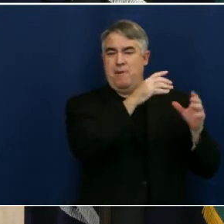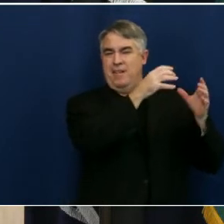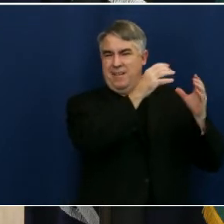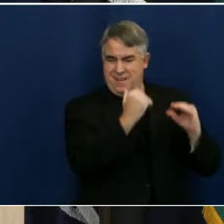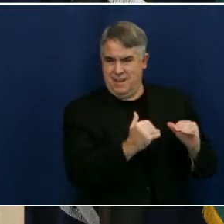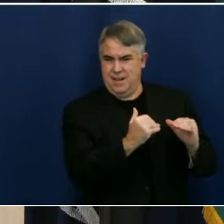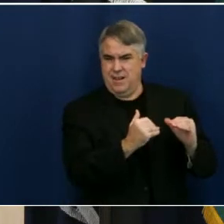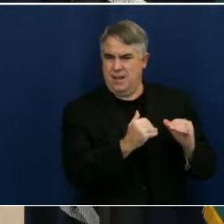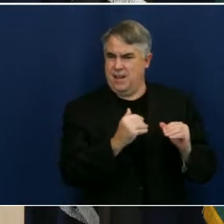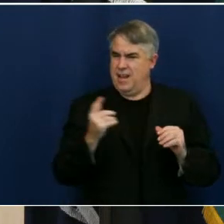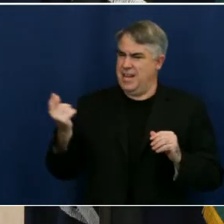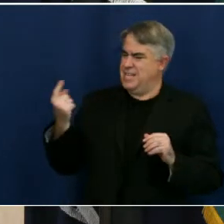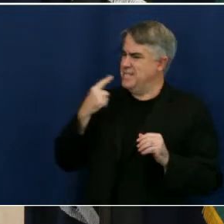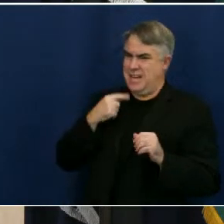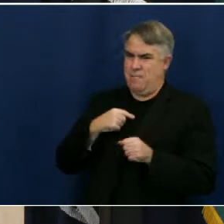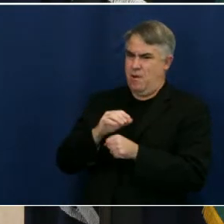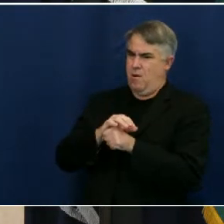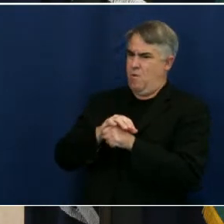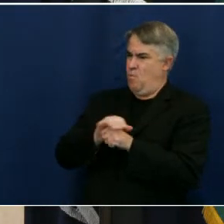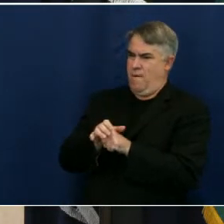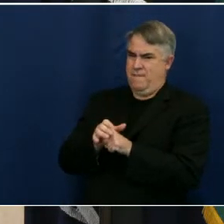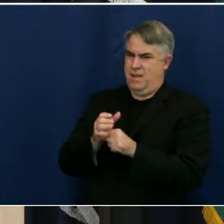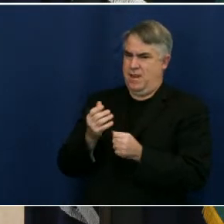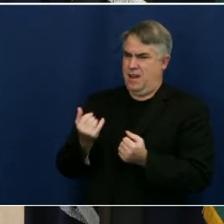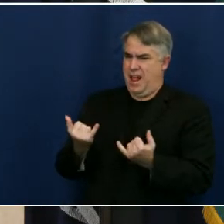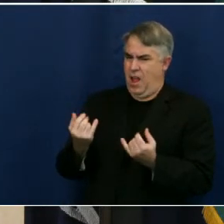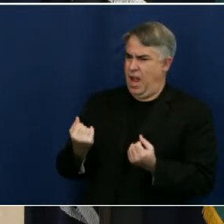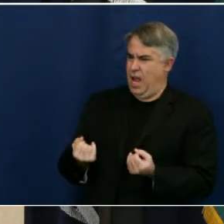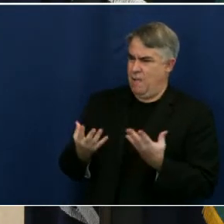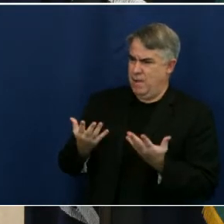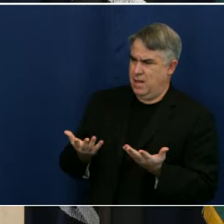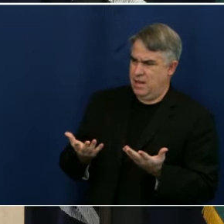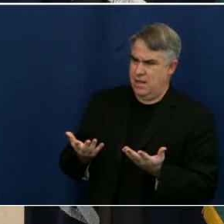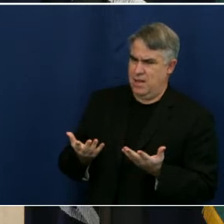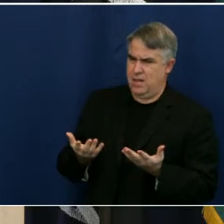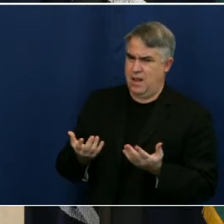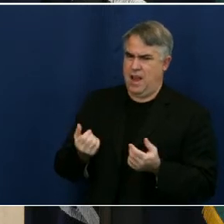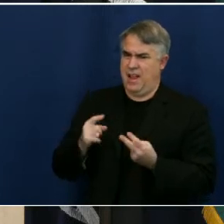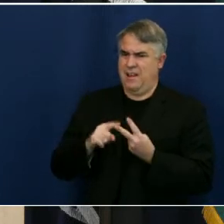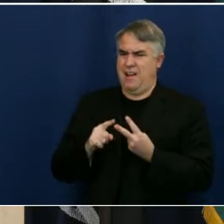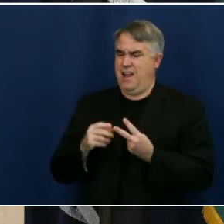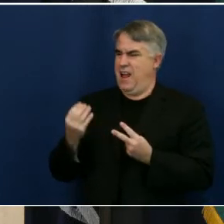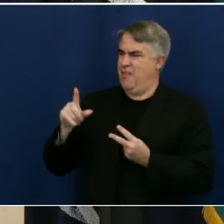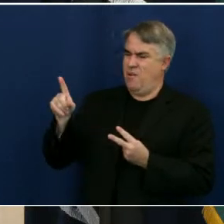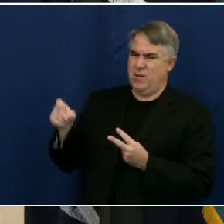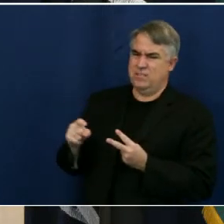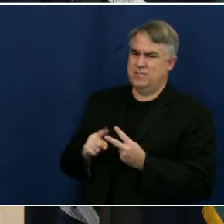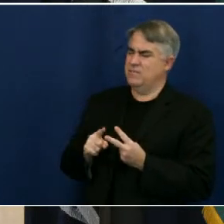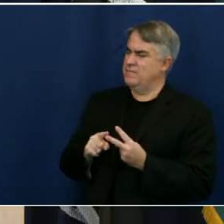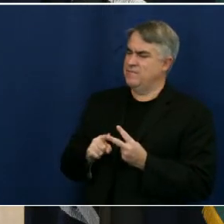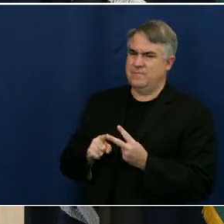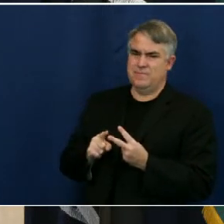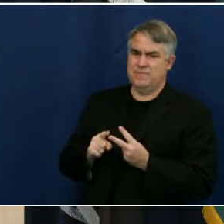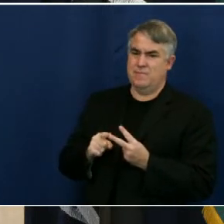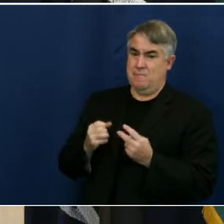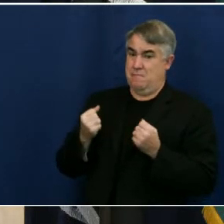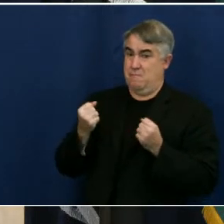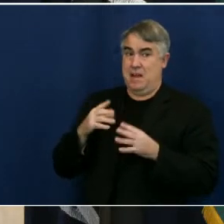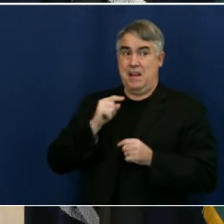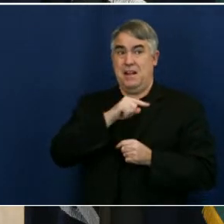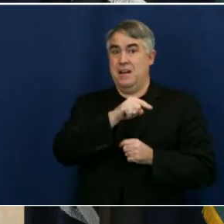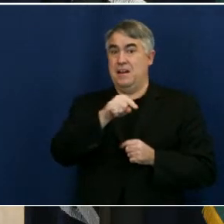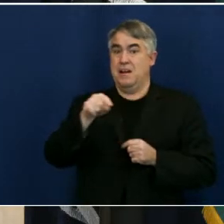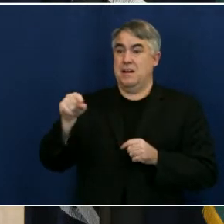rates in the county? And secondly, and more important, as you know, the fact is many businesses, in